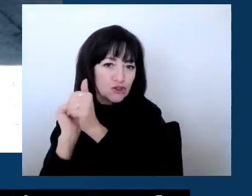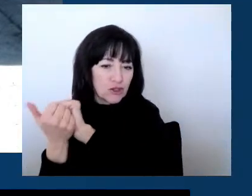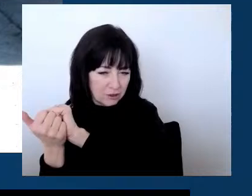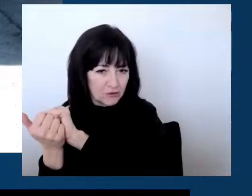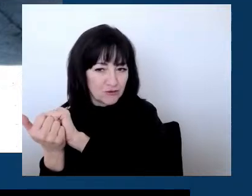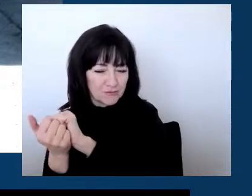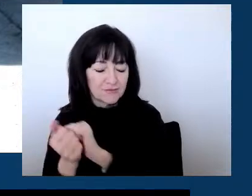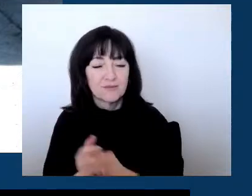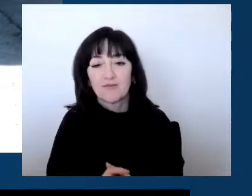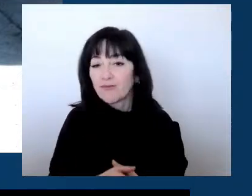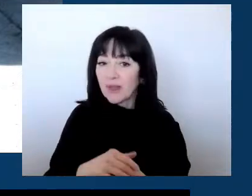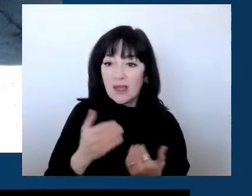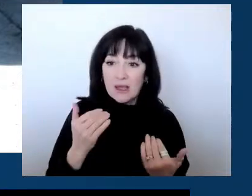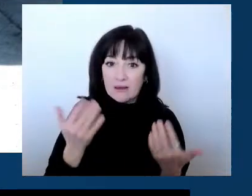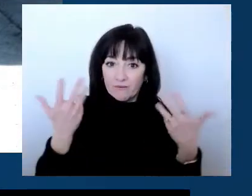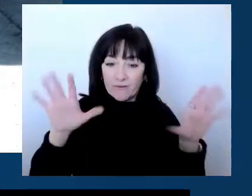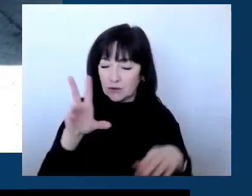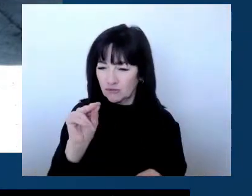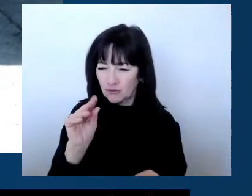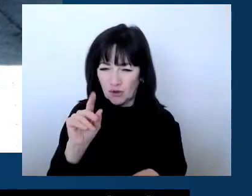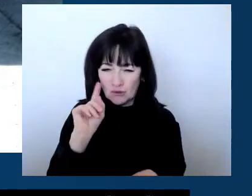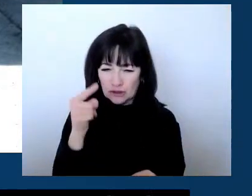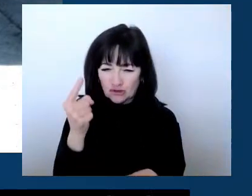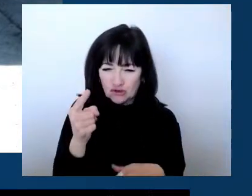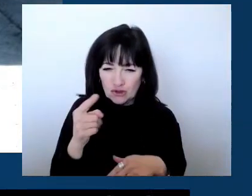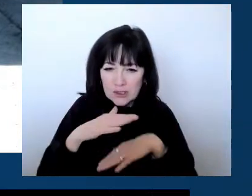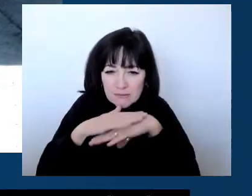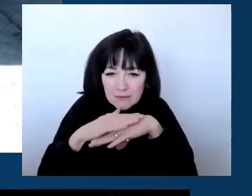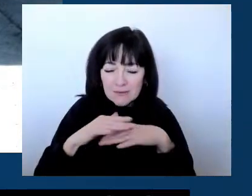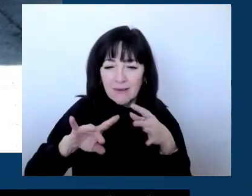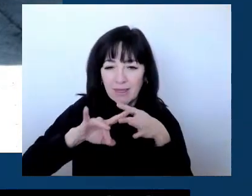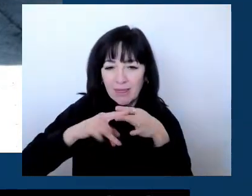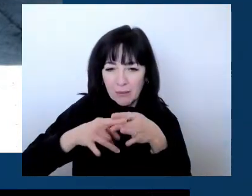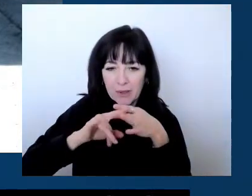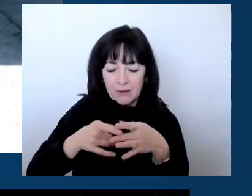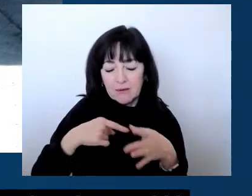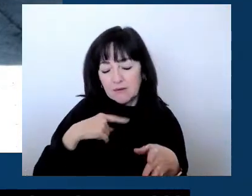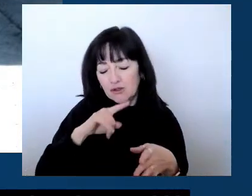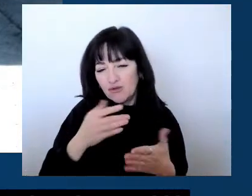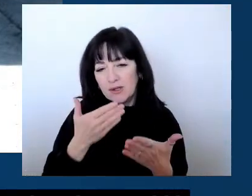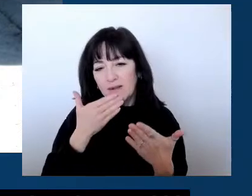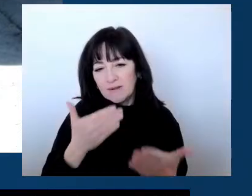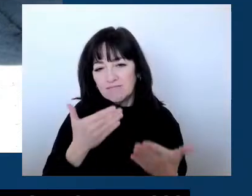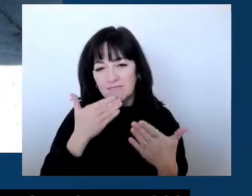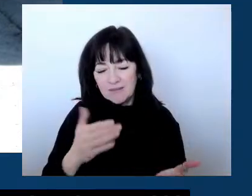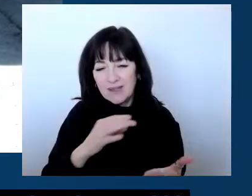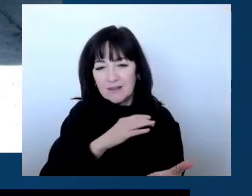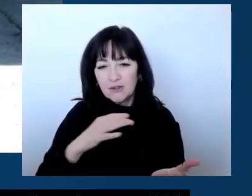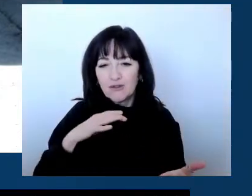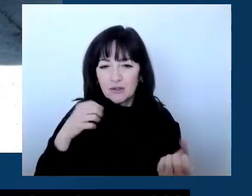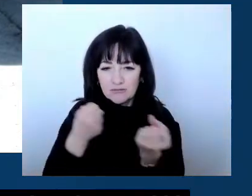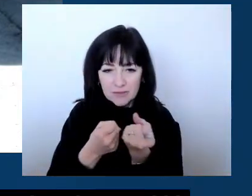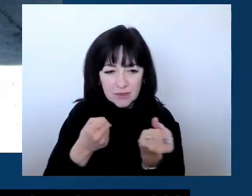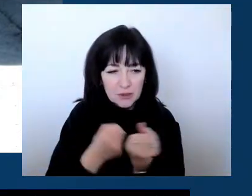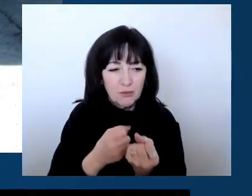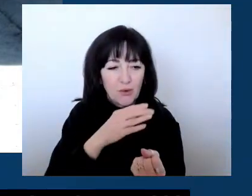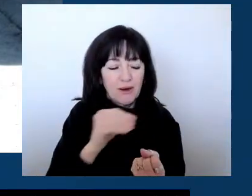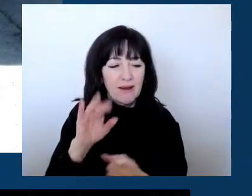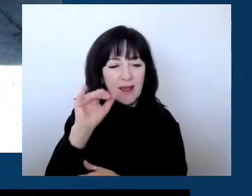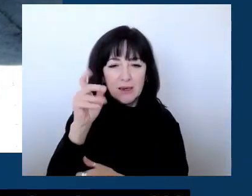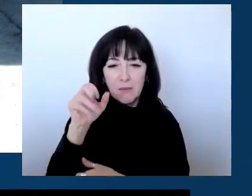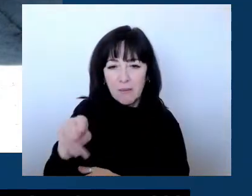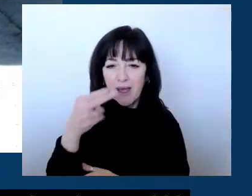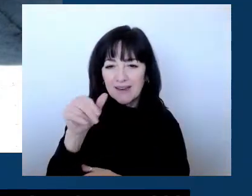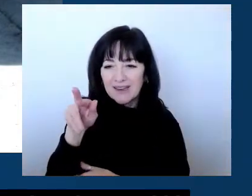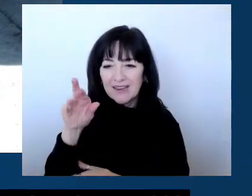beginning. We are so grateful to the support of our congressional delegation and the commitment the Biden-Harris administration has made